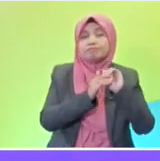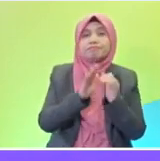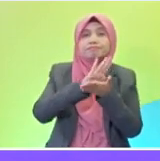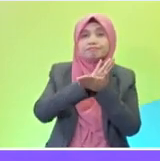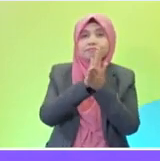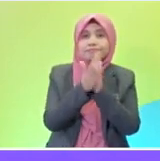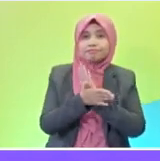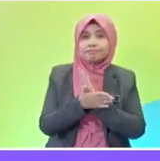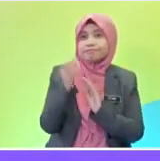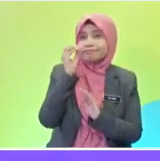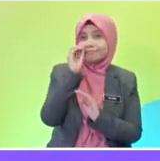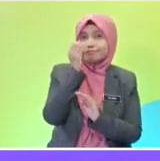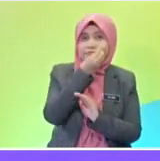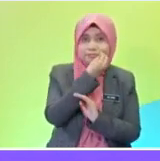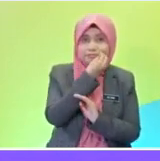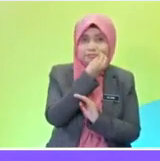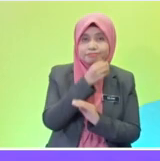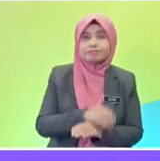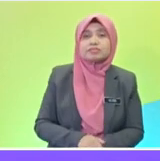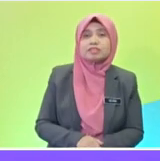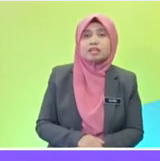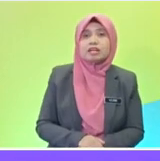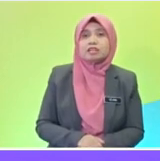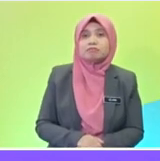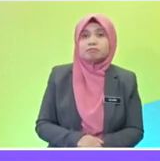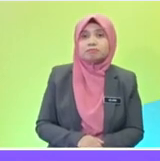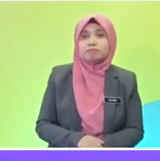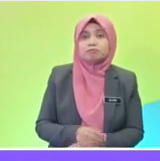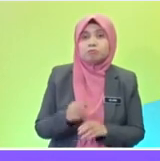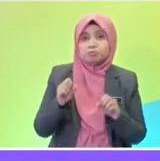Nice. Yeah, okay. So you can fold each and every